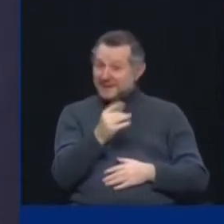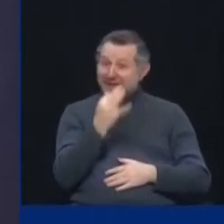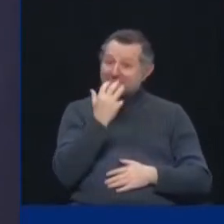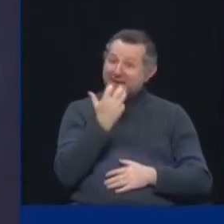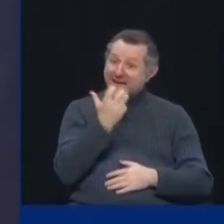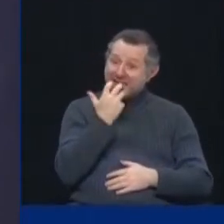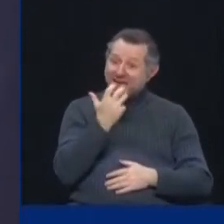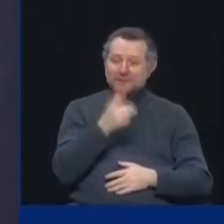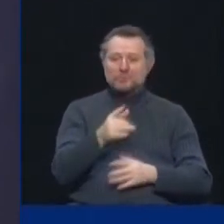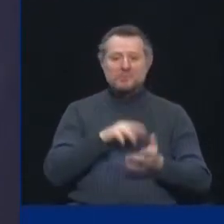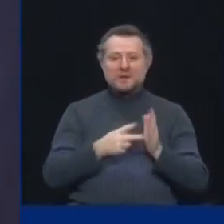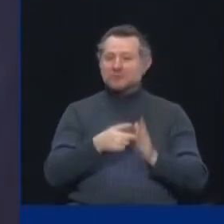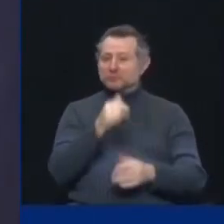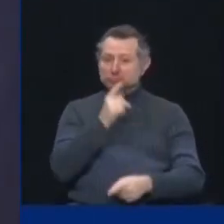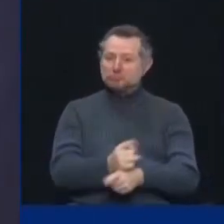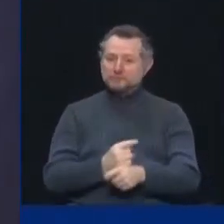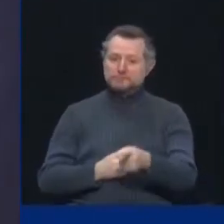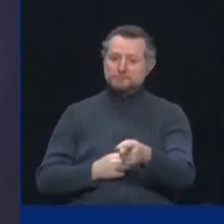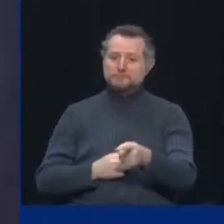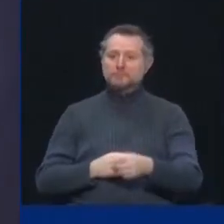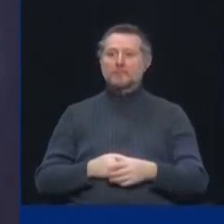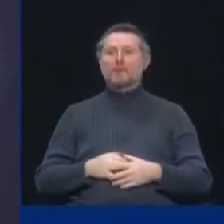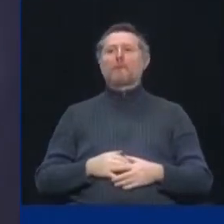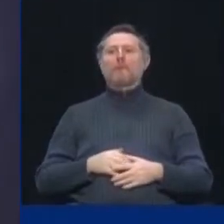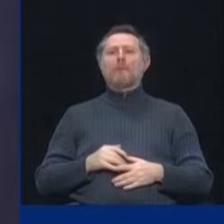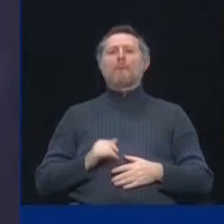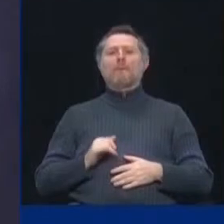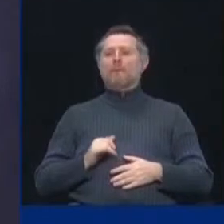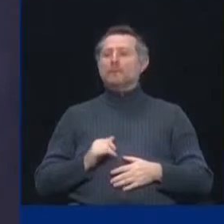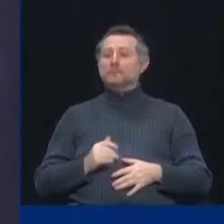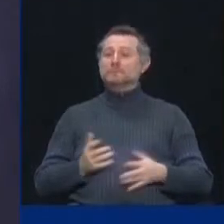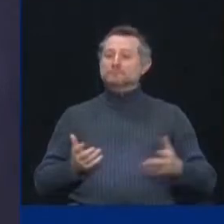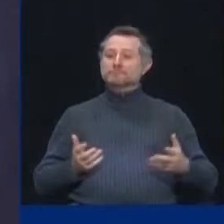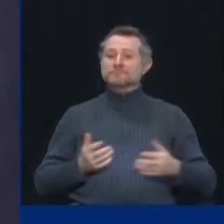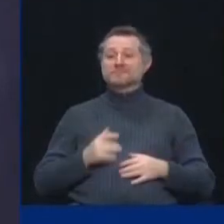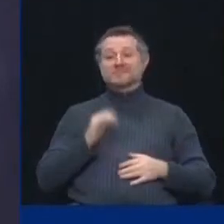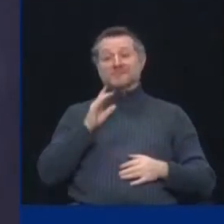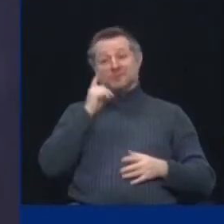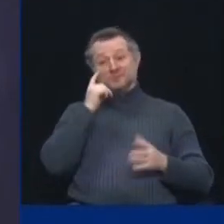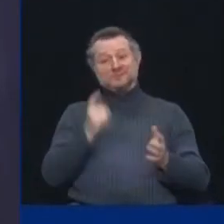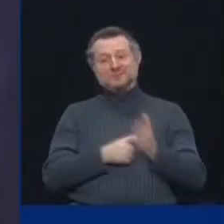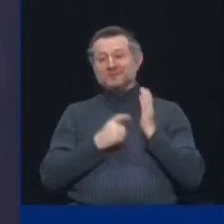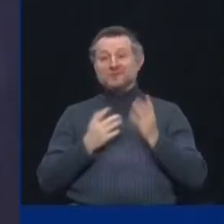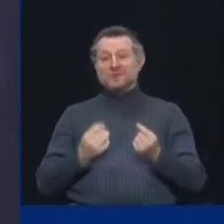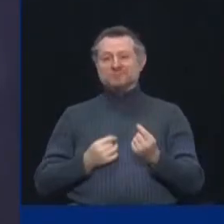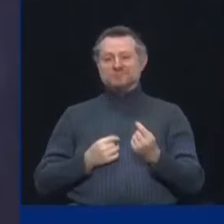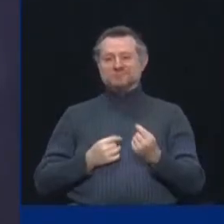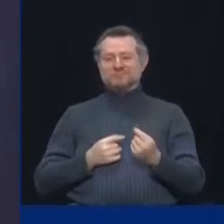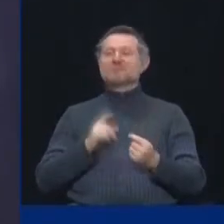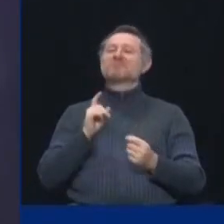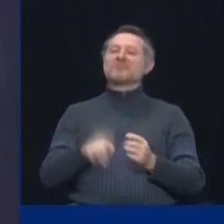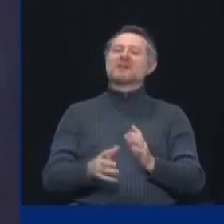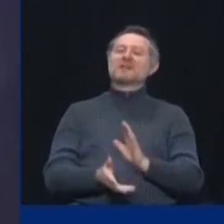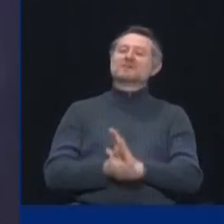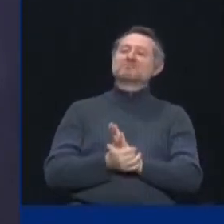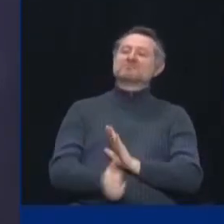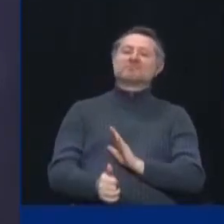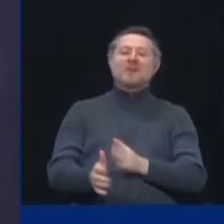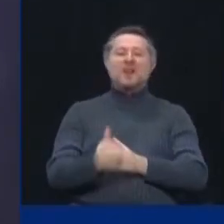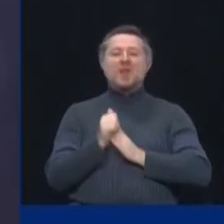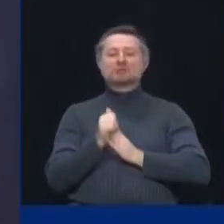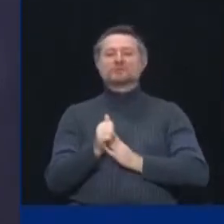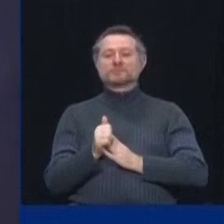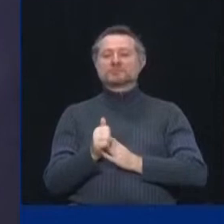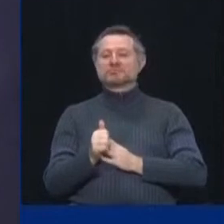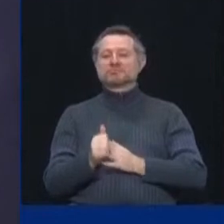So it takes extraordinary leadership to stand up, and to stand up for what you believe, and to fight for what